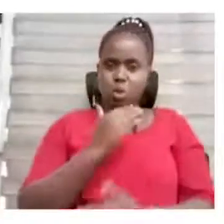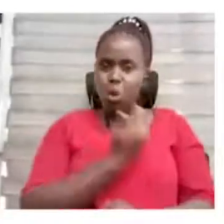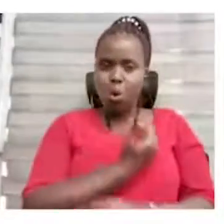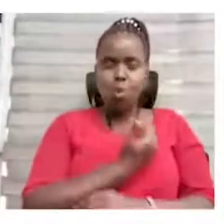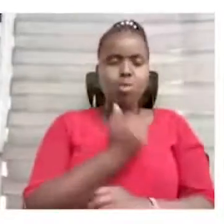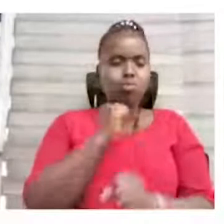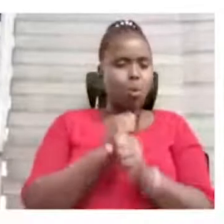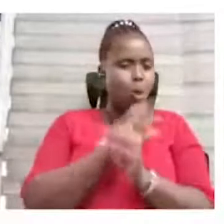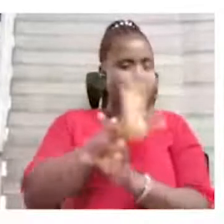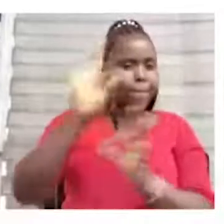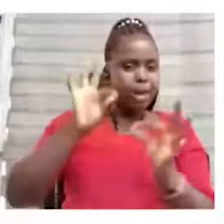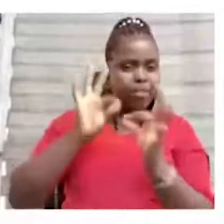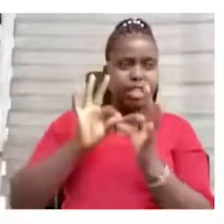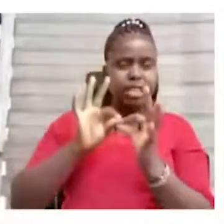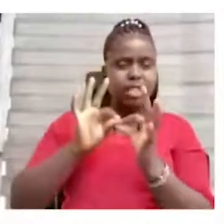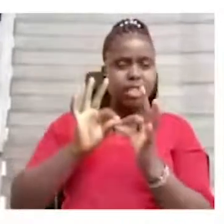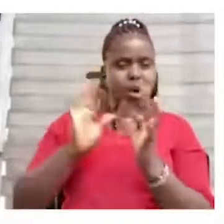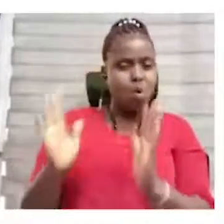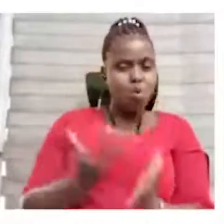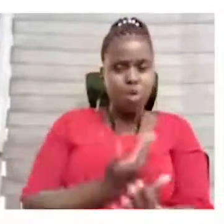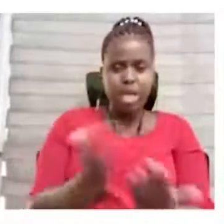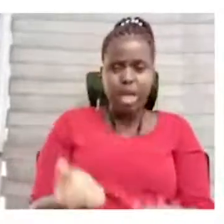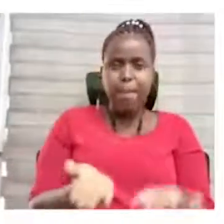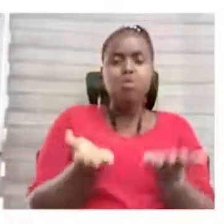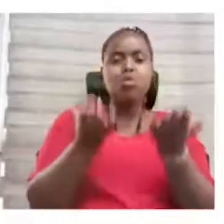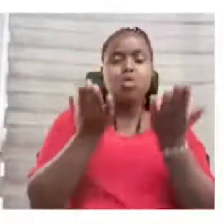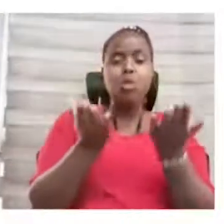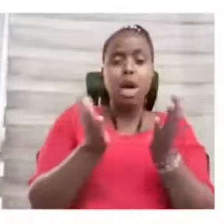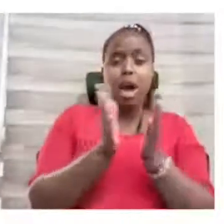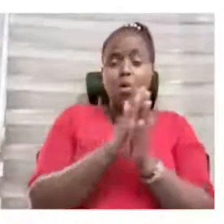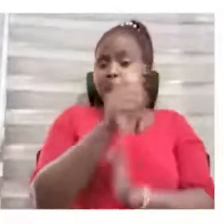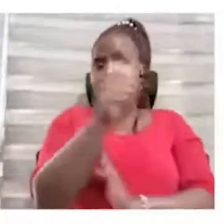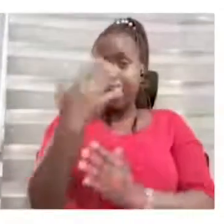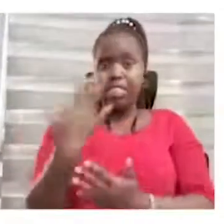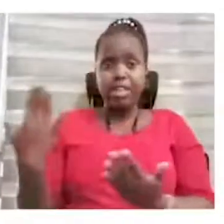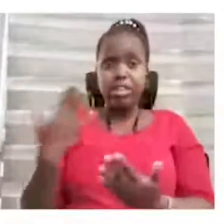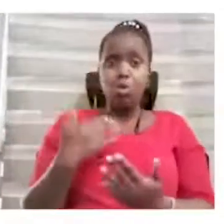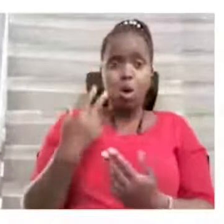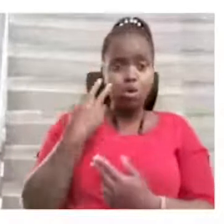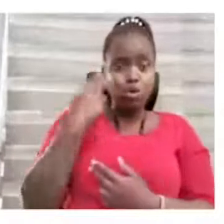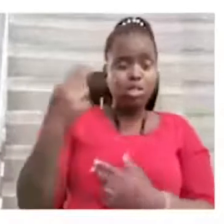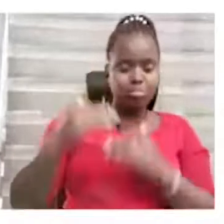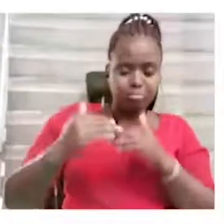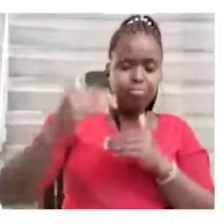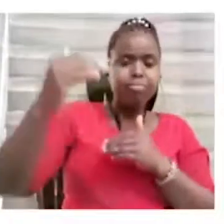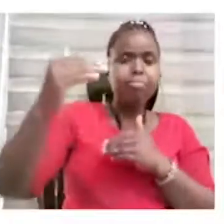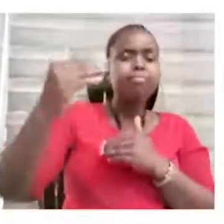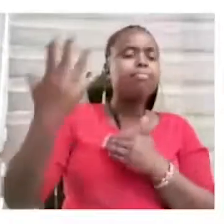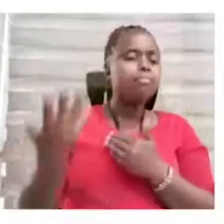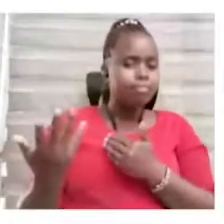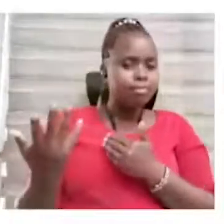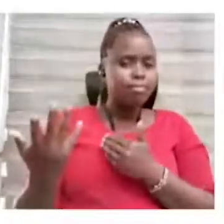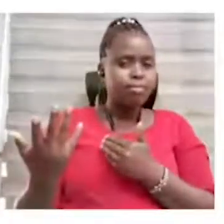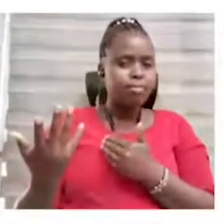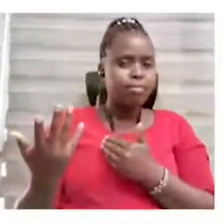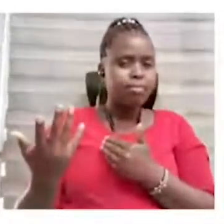definitely improve. And one of the things that I would love to see when I can get on a plane again is like us